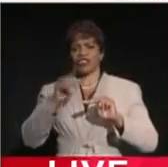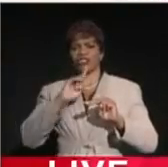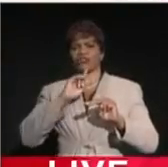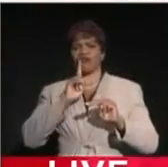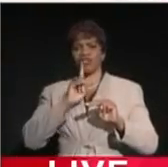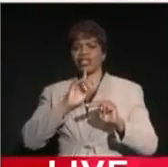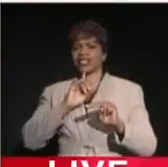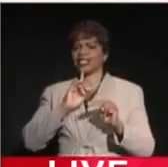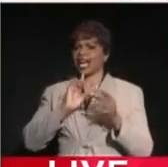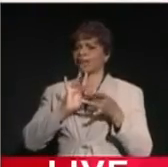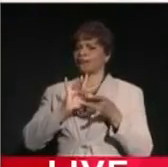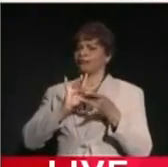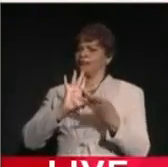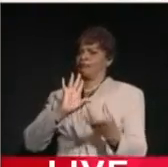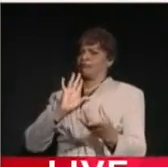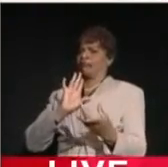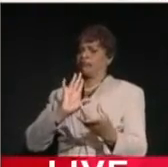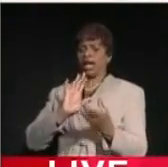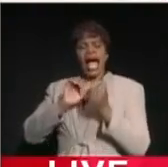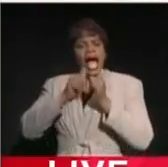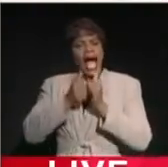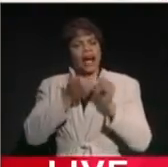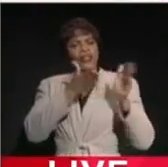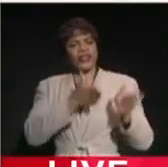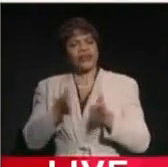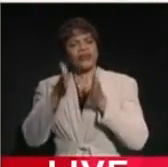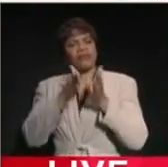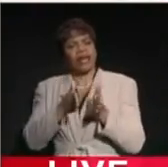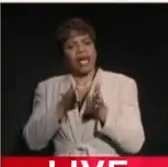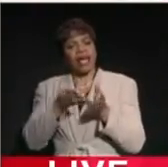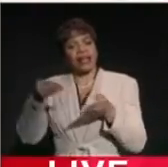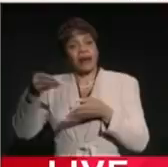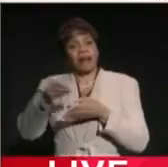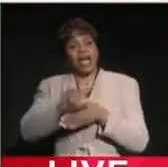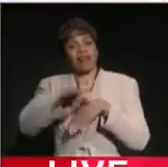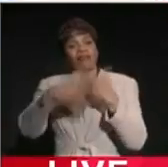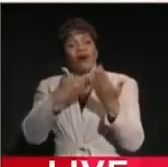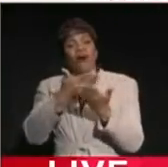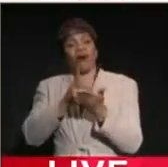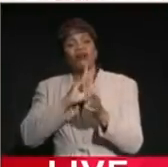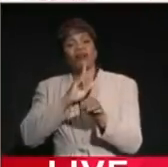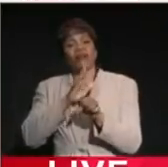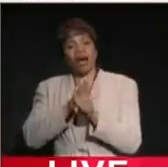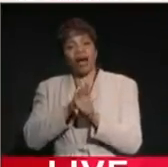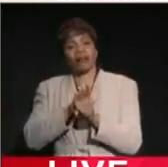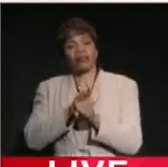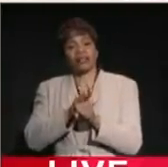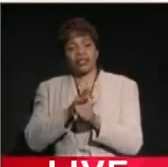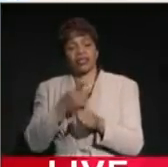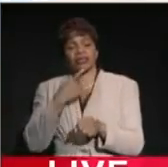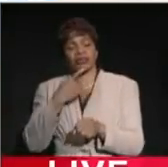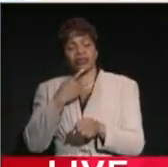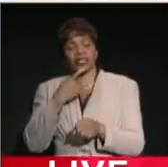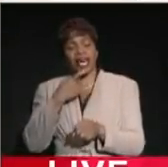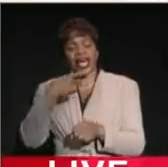But how do you plan on paying for all of the promises that you made during the primary? That's quite a question.